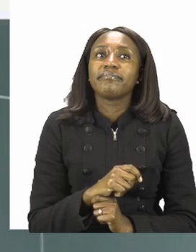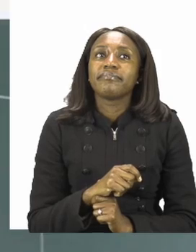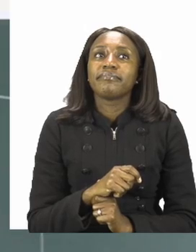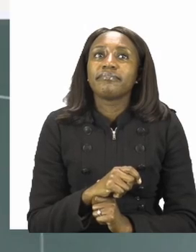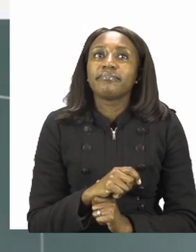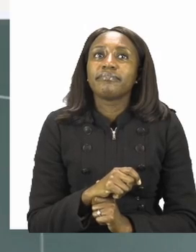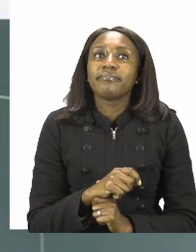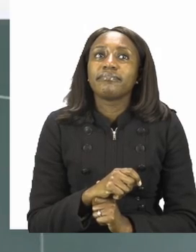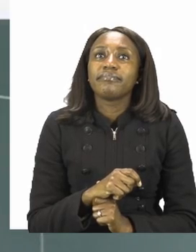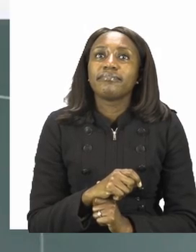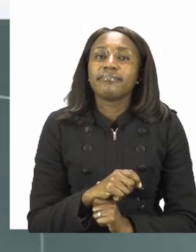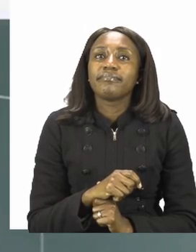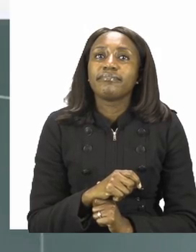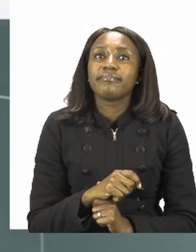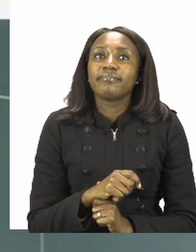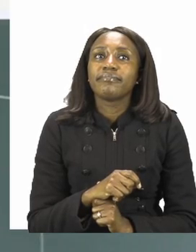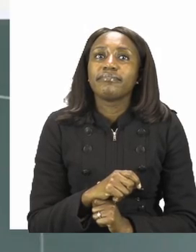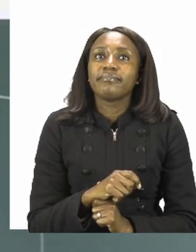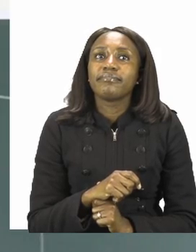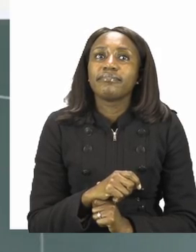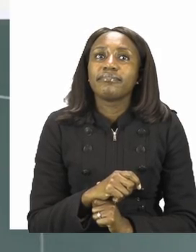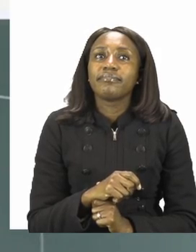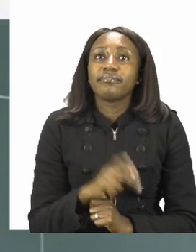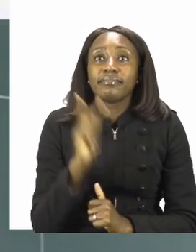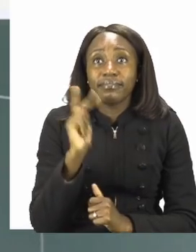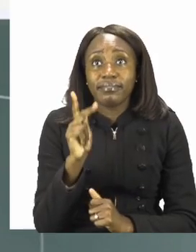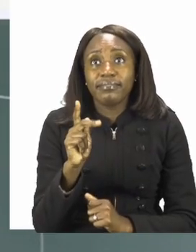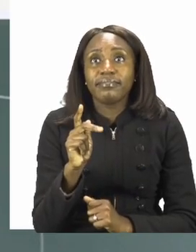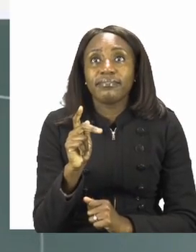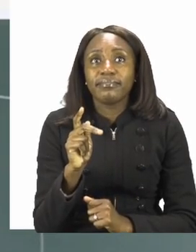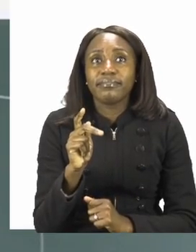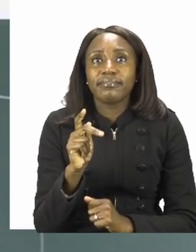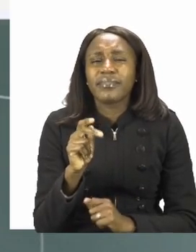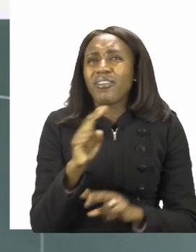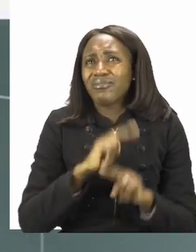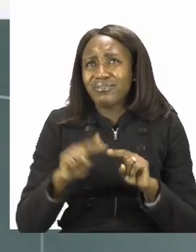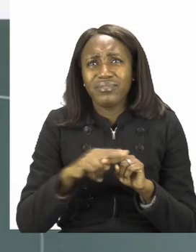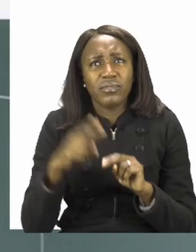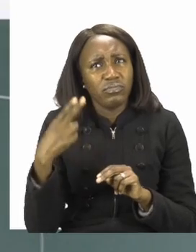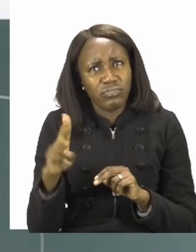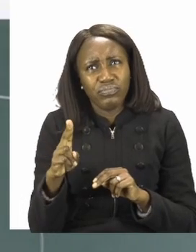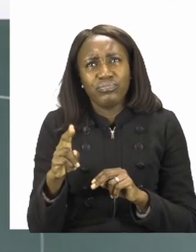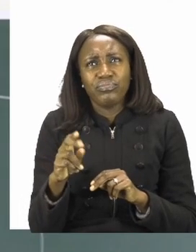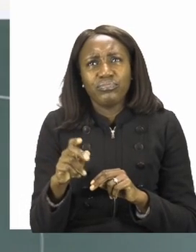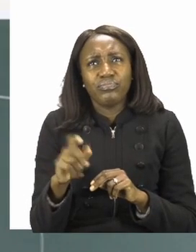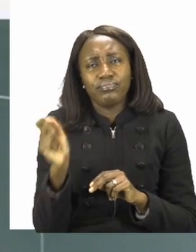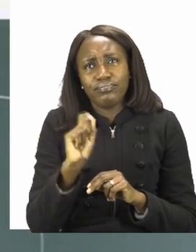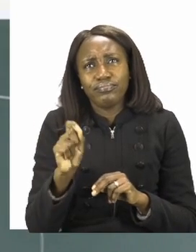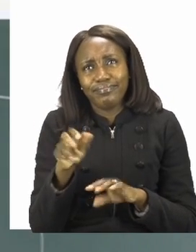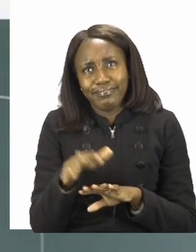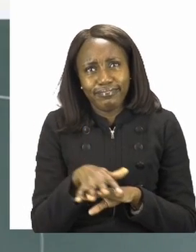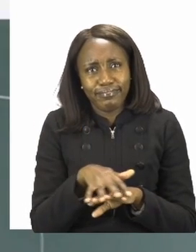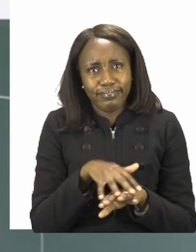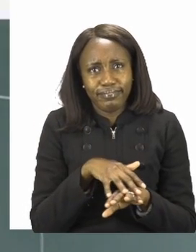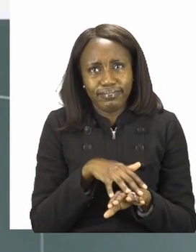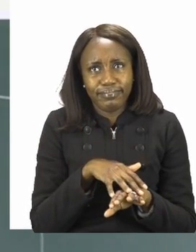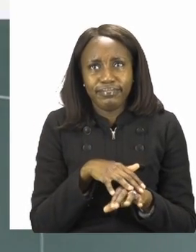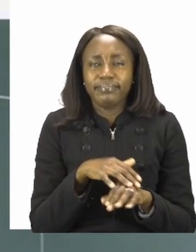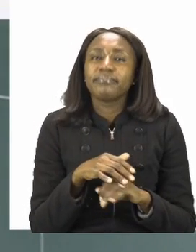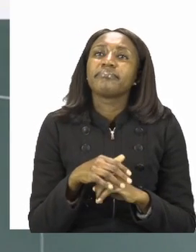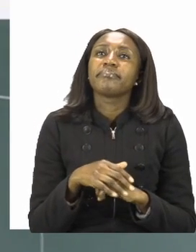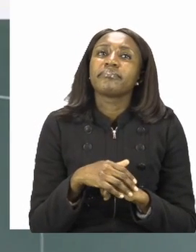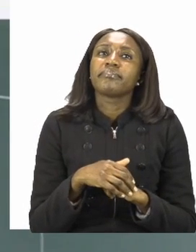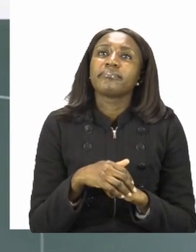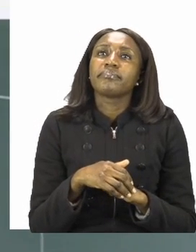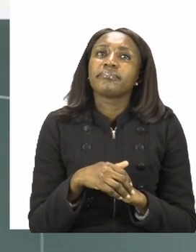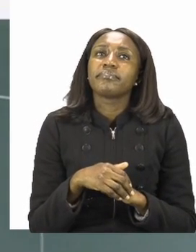let's take our pencils again. This time, don't rush, because if you rush, that's how you make mistakes. Take your time